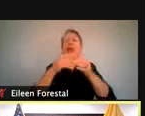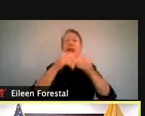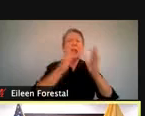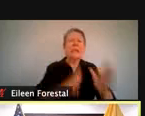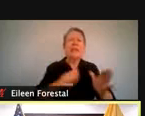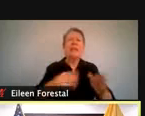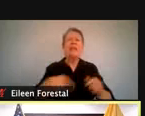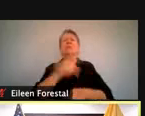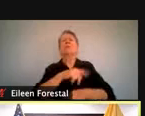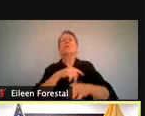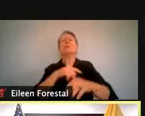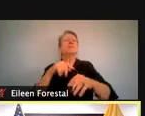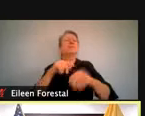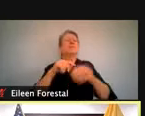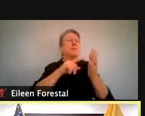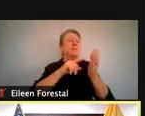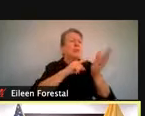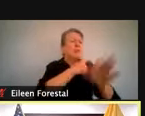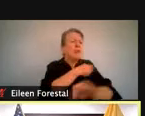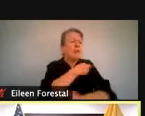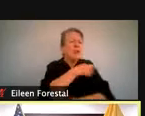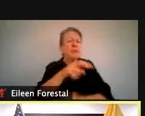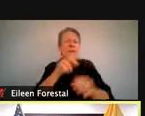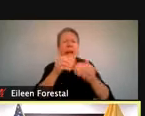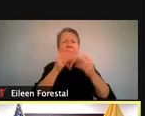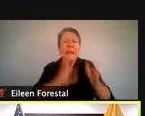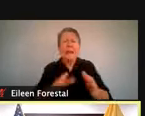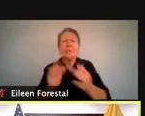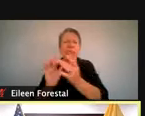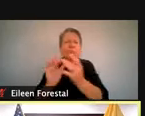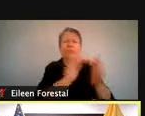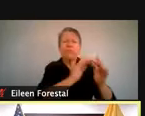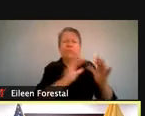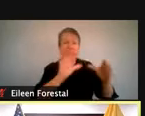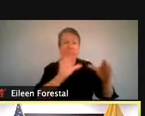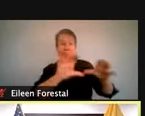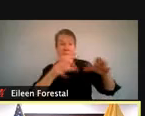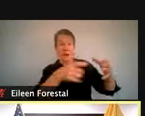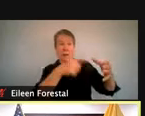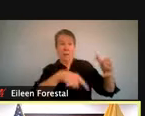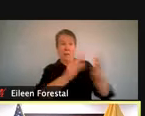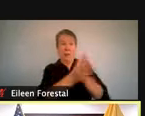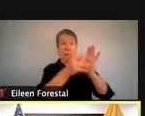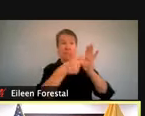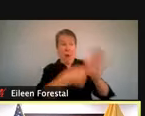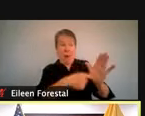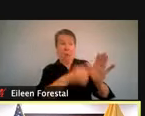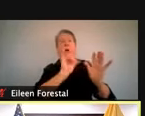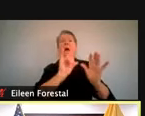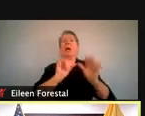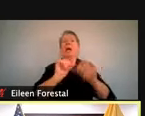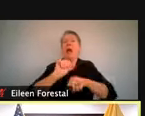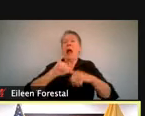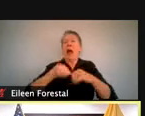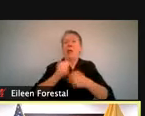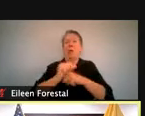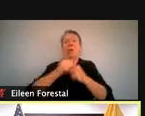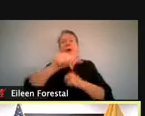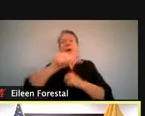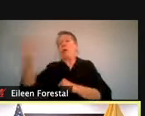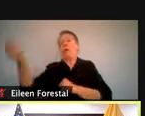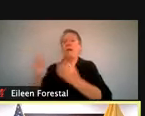like it is one that is working in the context of what is undeniably a surge. A couple other things before